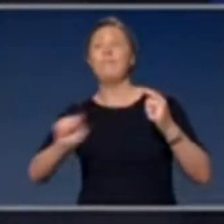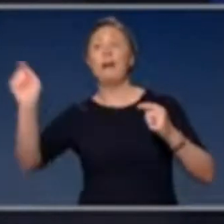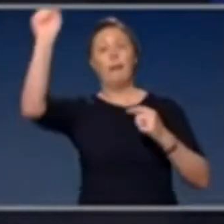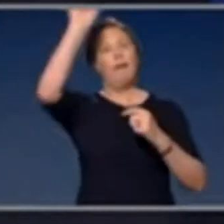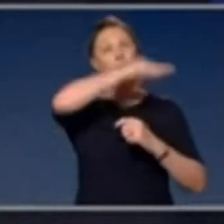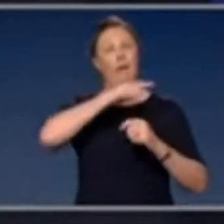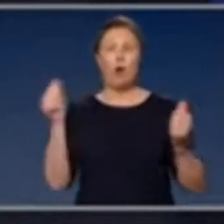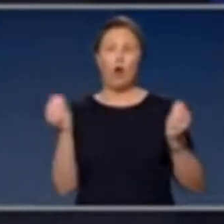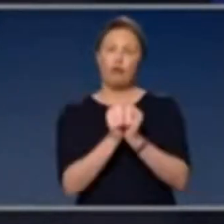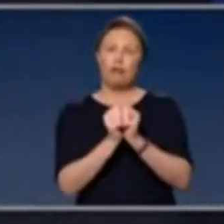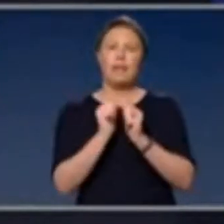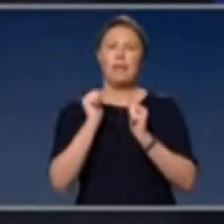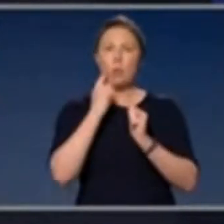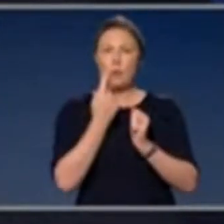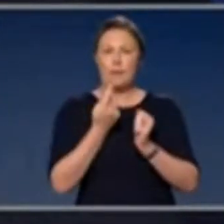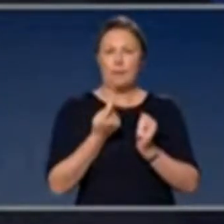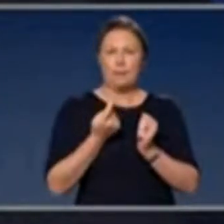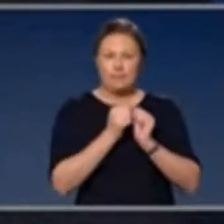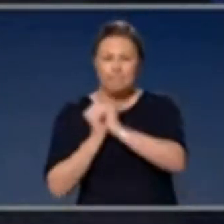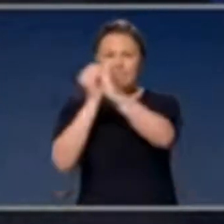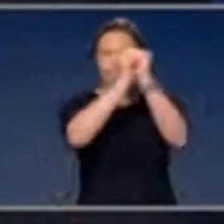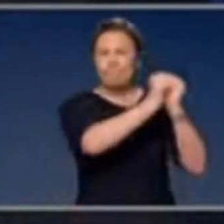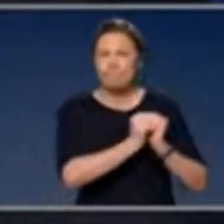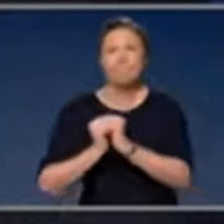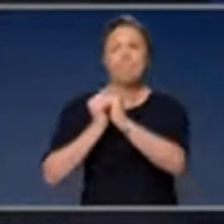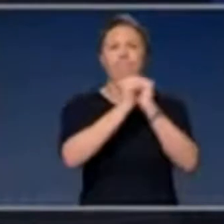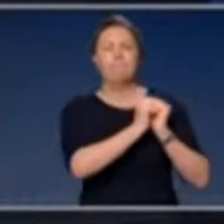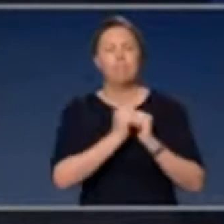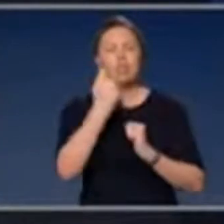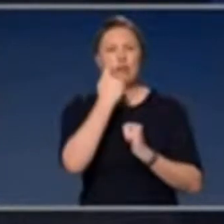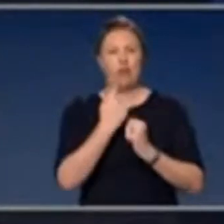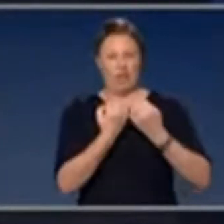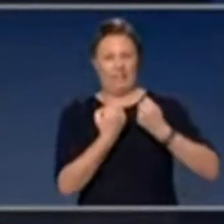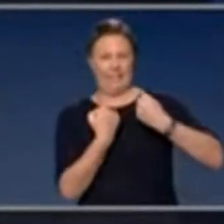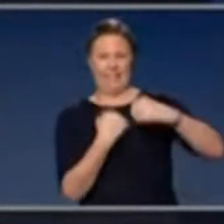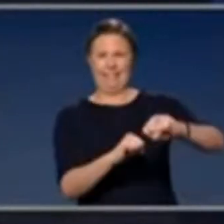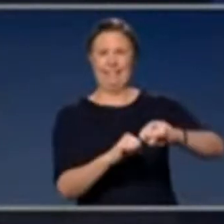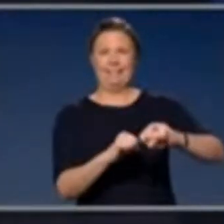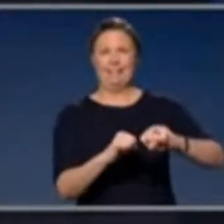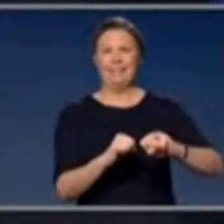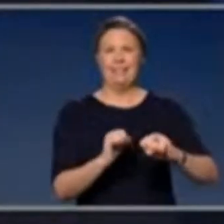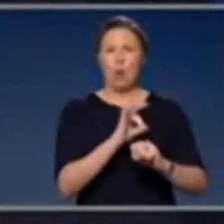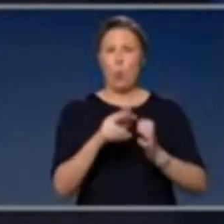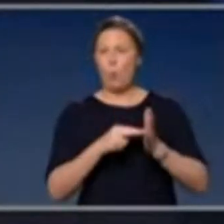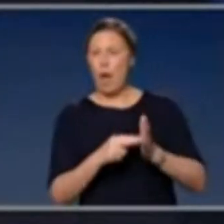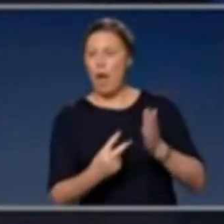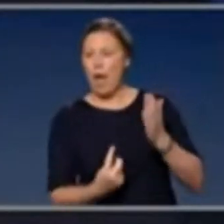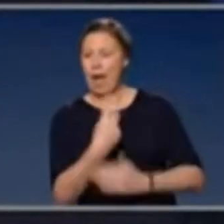work very closely together on preparation and prevention right now, not to wait,